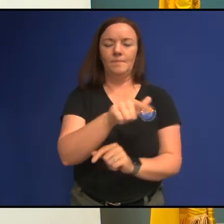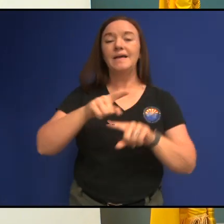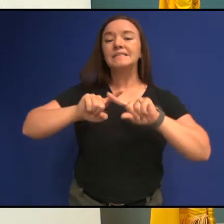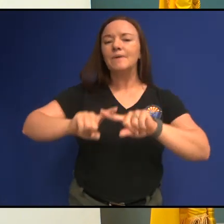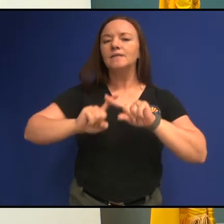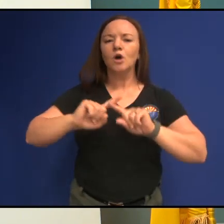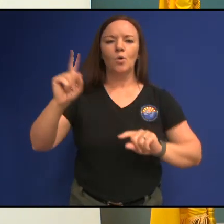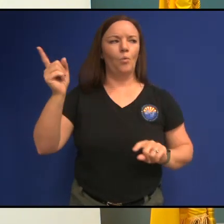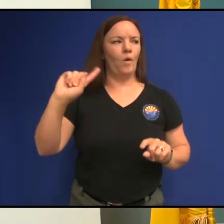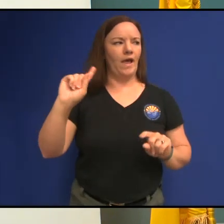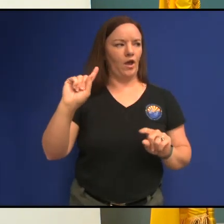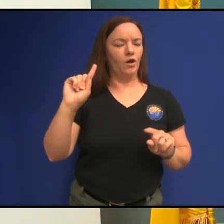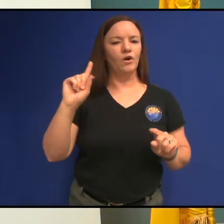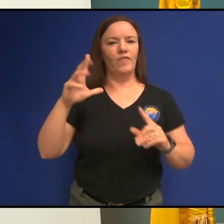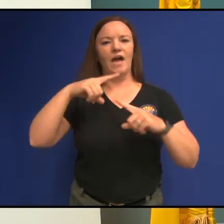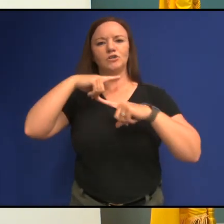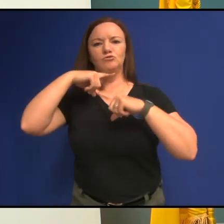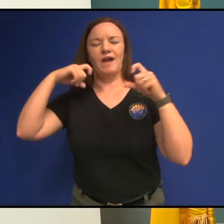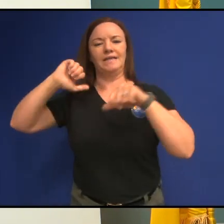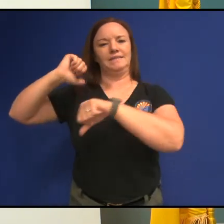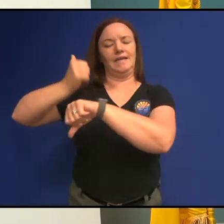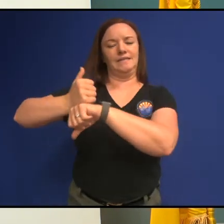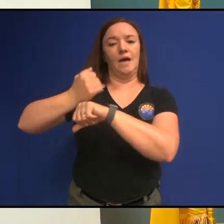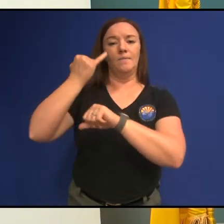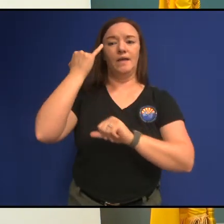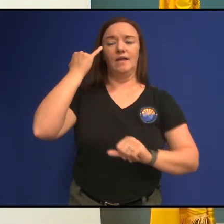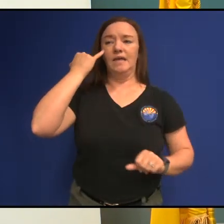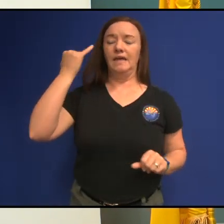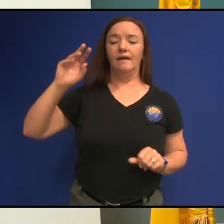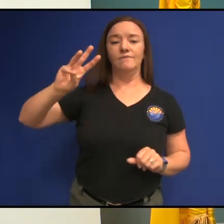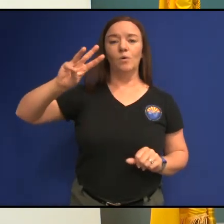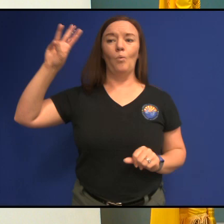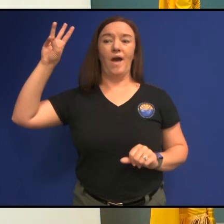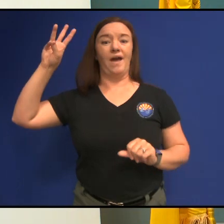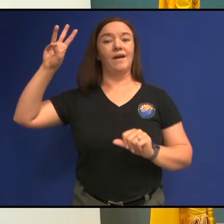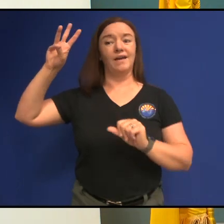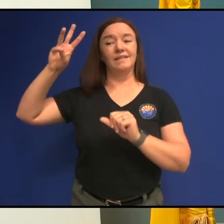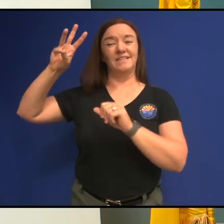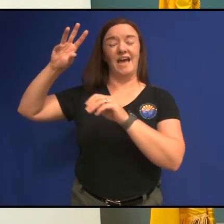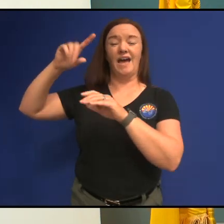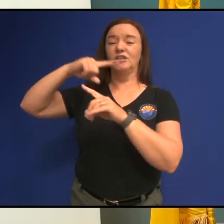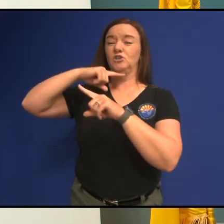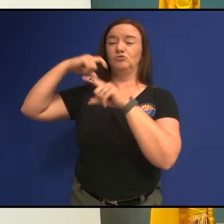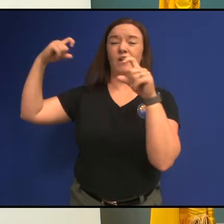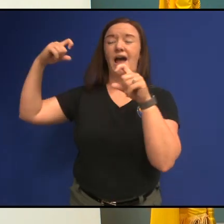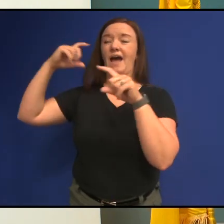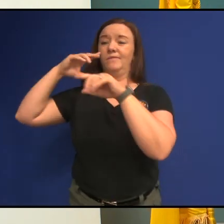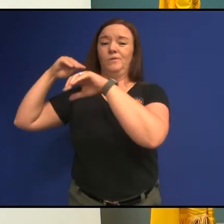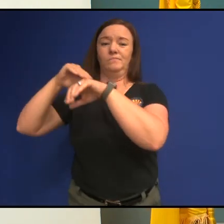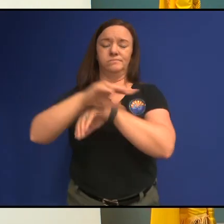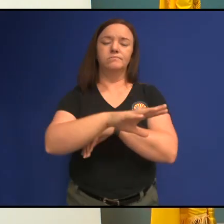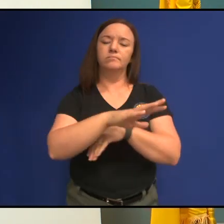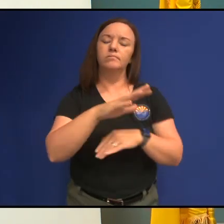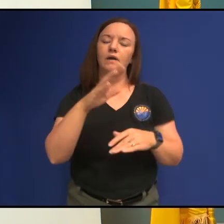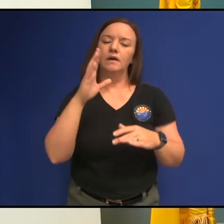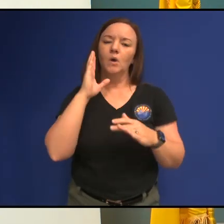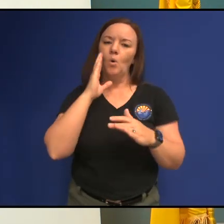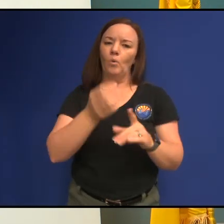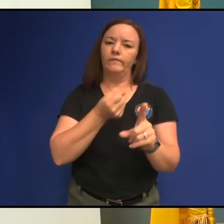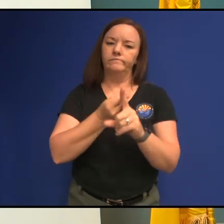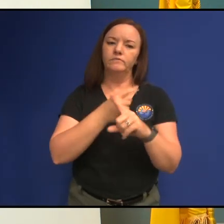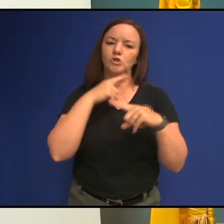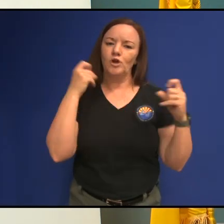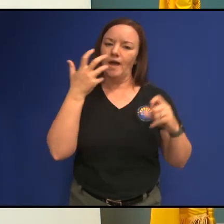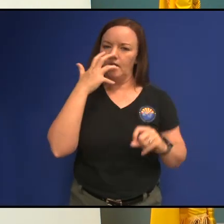up further to our west, kind of centered overhead, it's going to be a day like it was yesterday. Pretty dry, pretty hot. But if we shift it